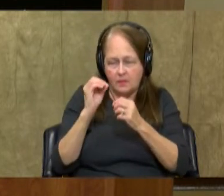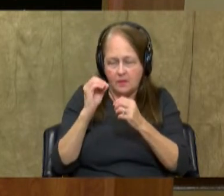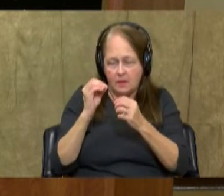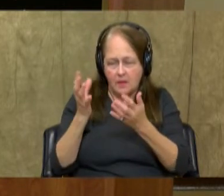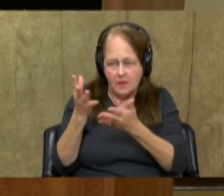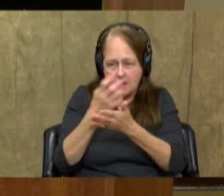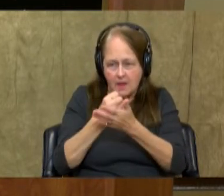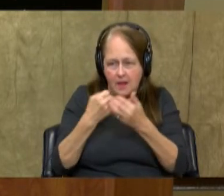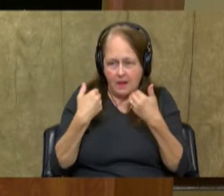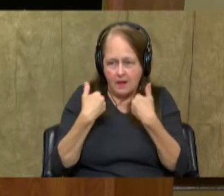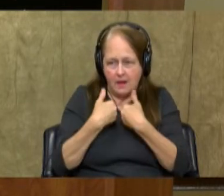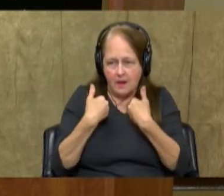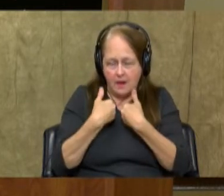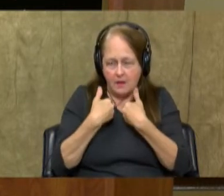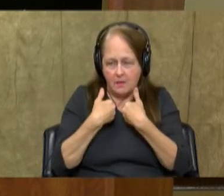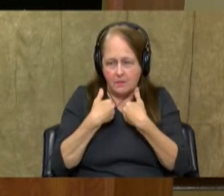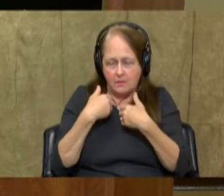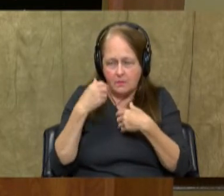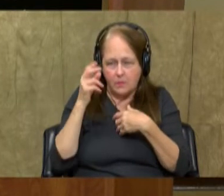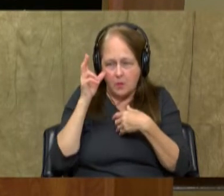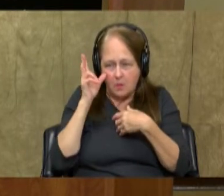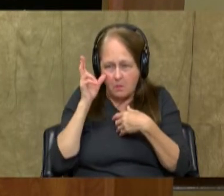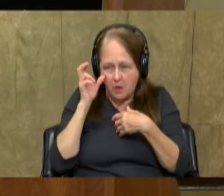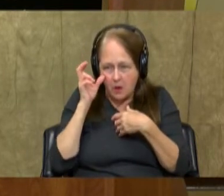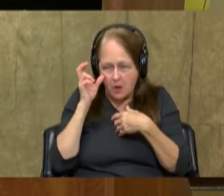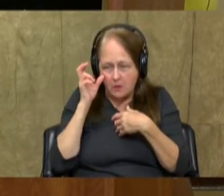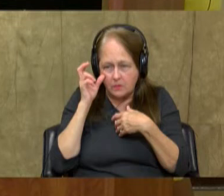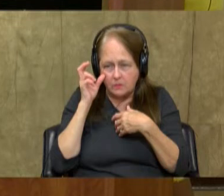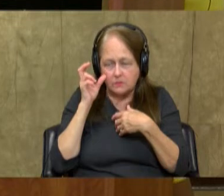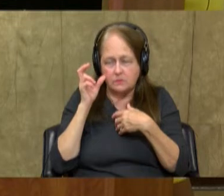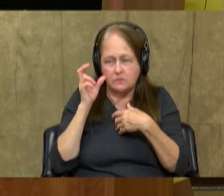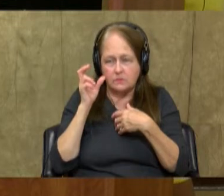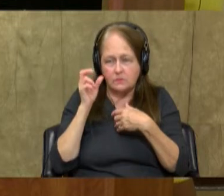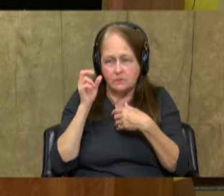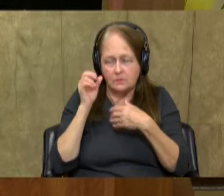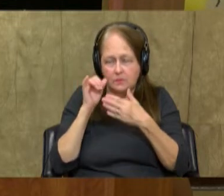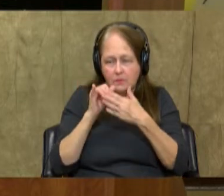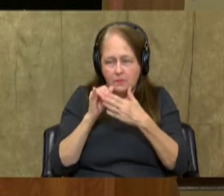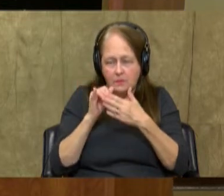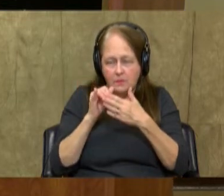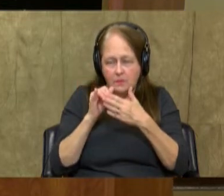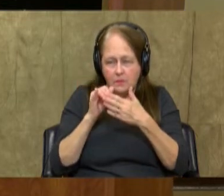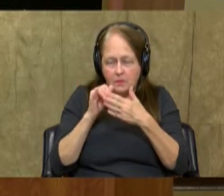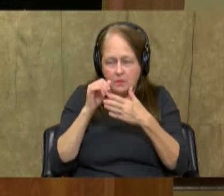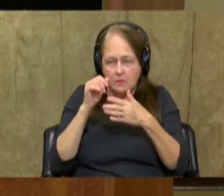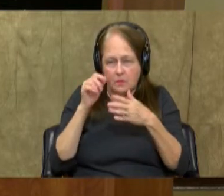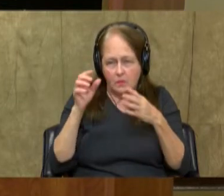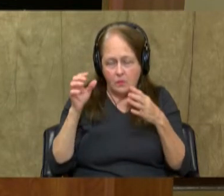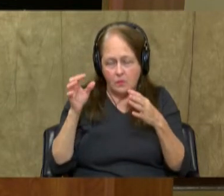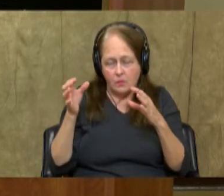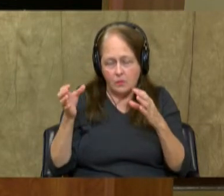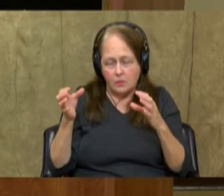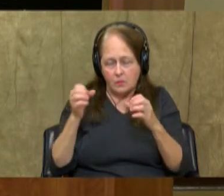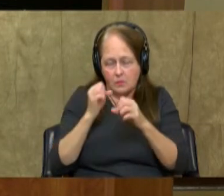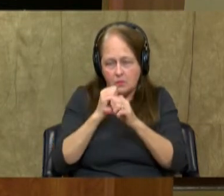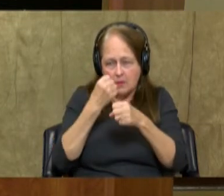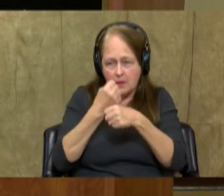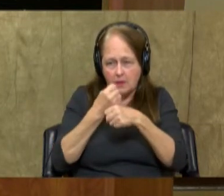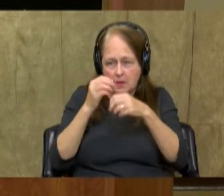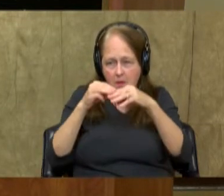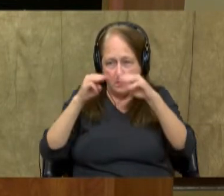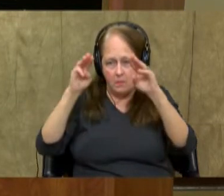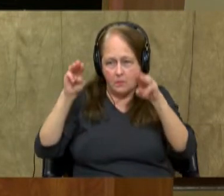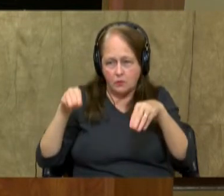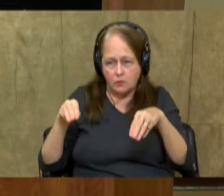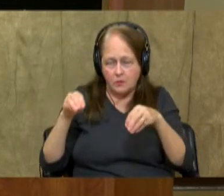collected animals and insects of all kinds. He then used this collection to form a museum in